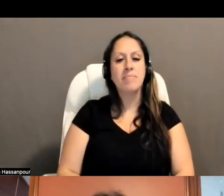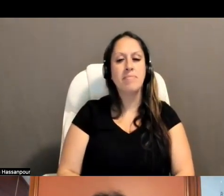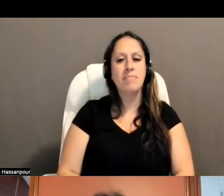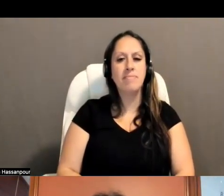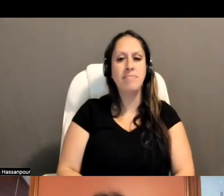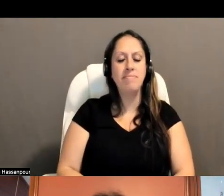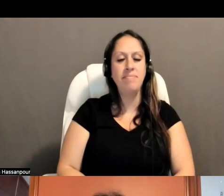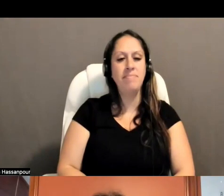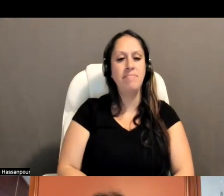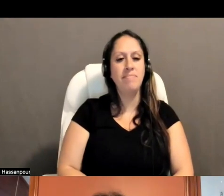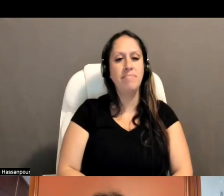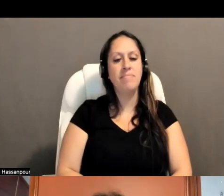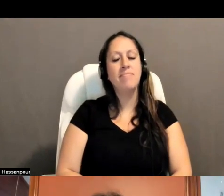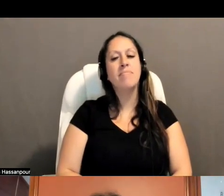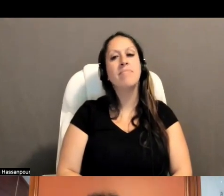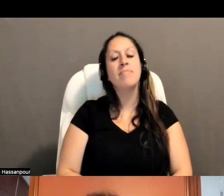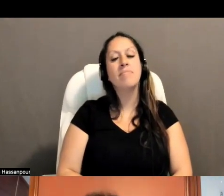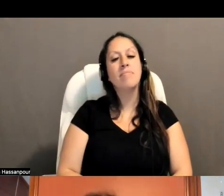Hmm.